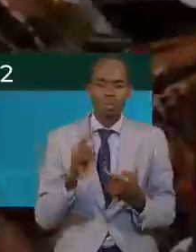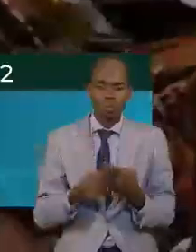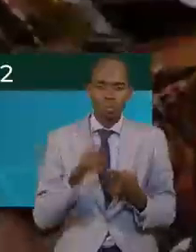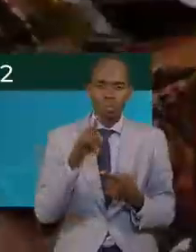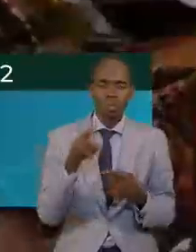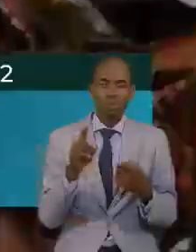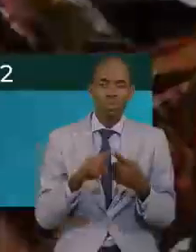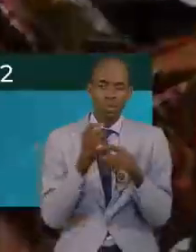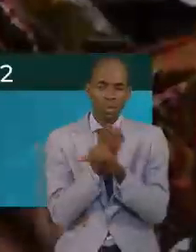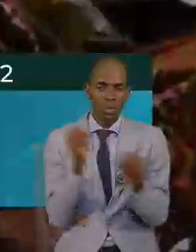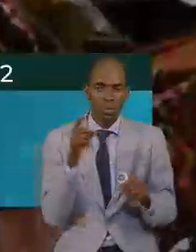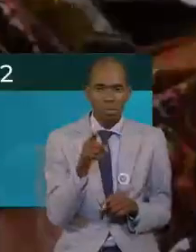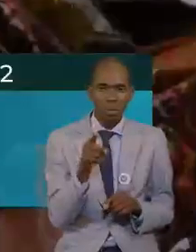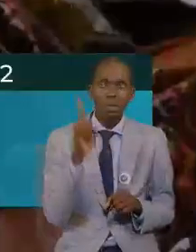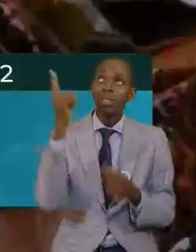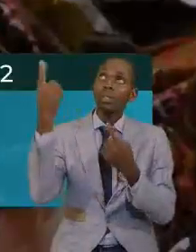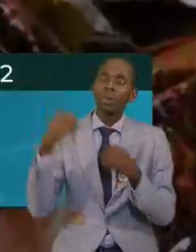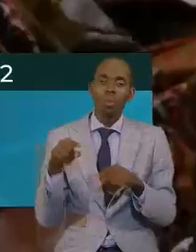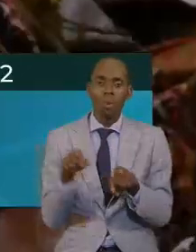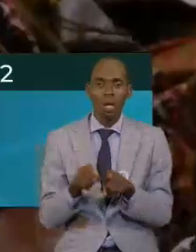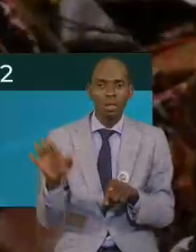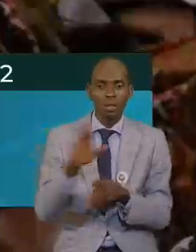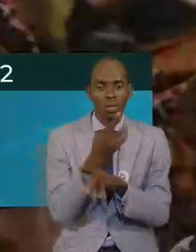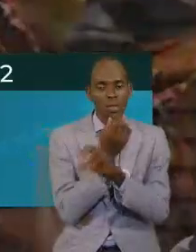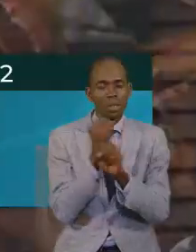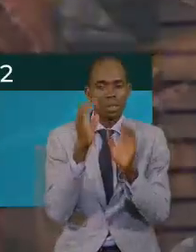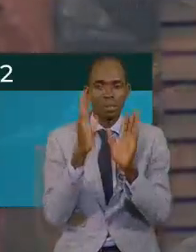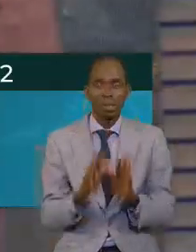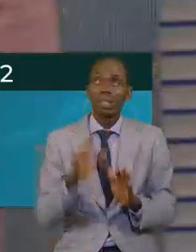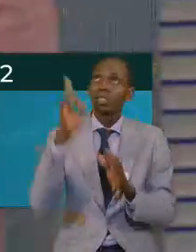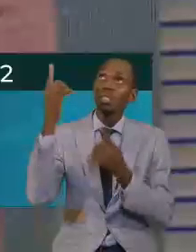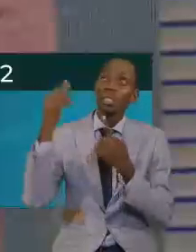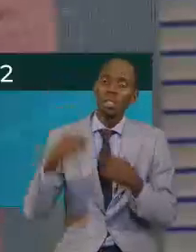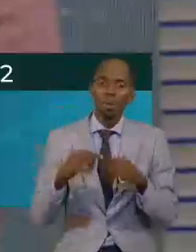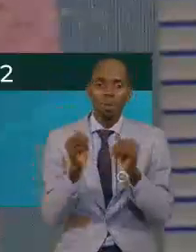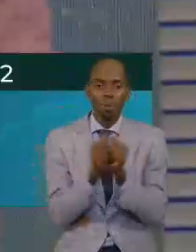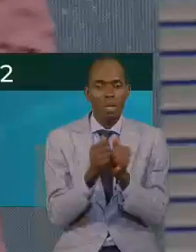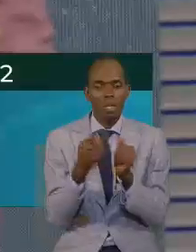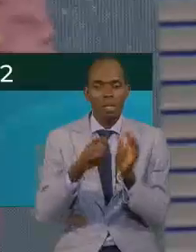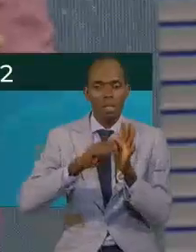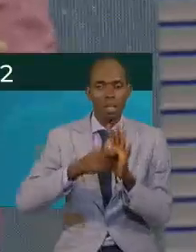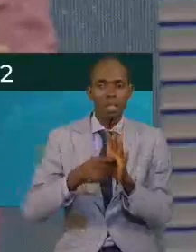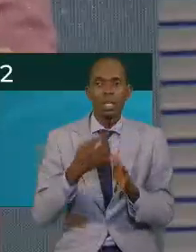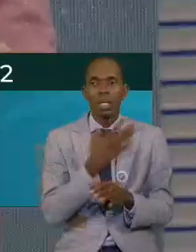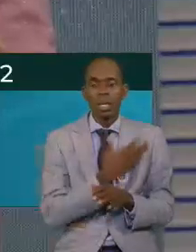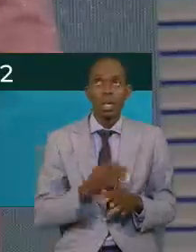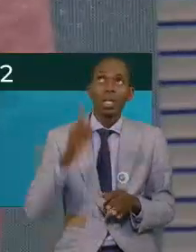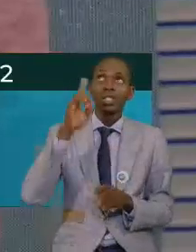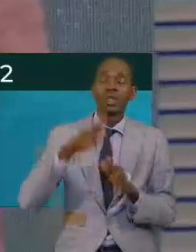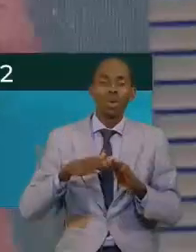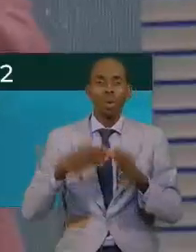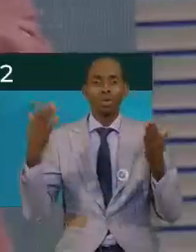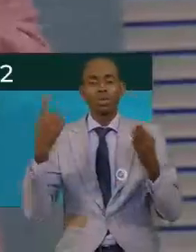He has come as your Redeemer. He has come with the key. And he opens the door for